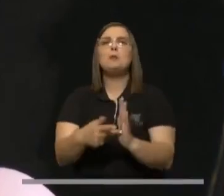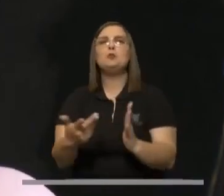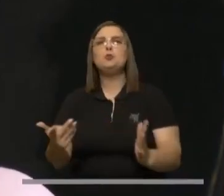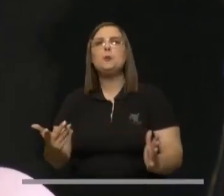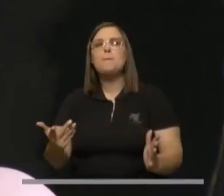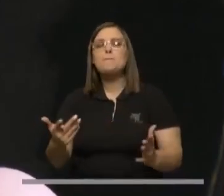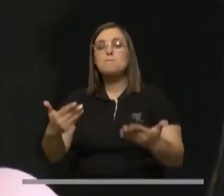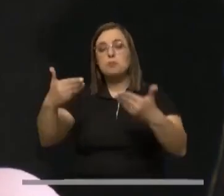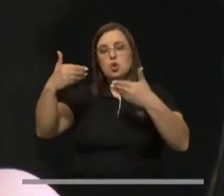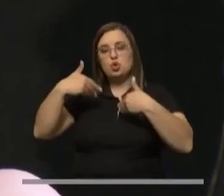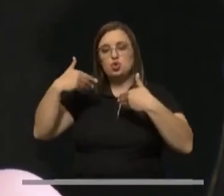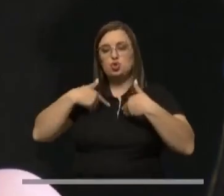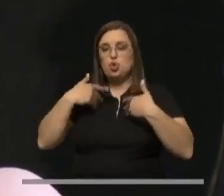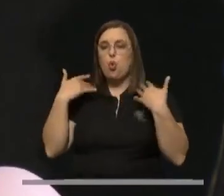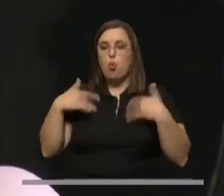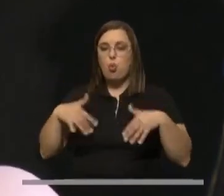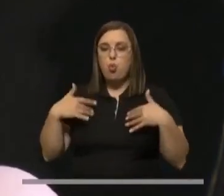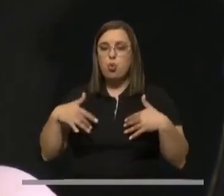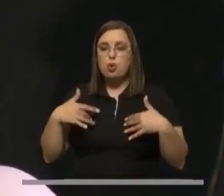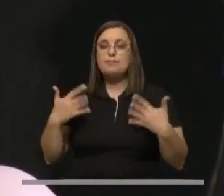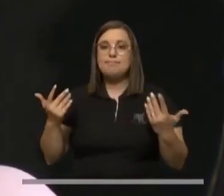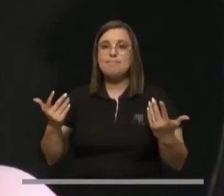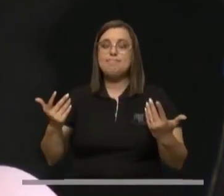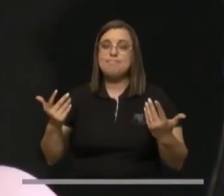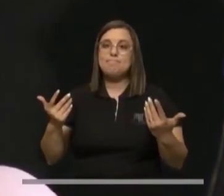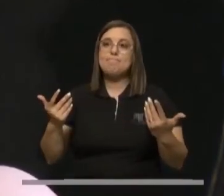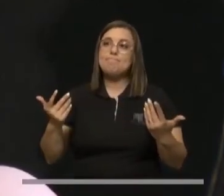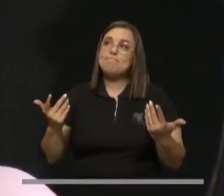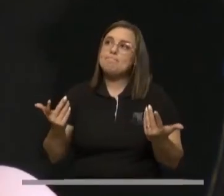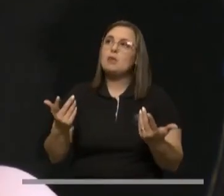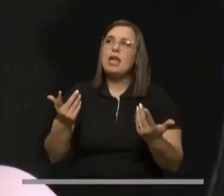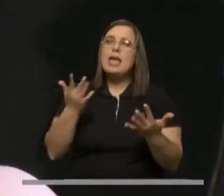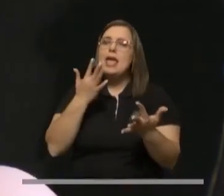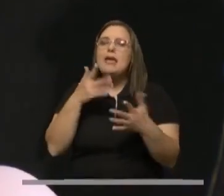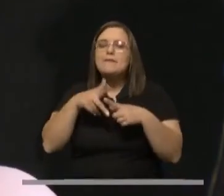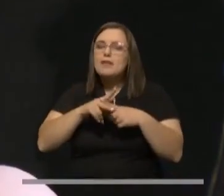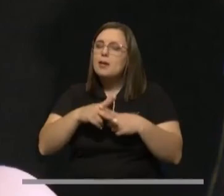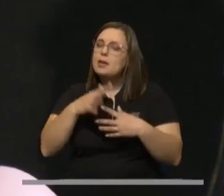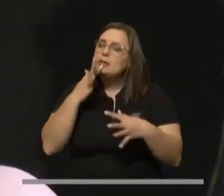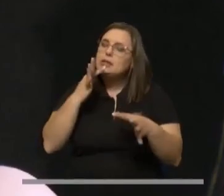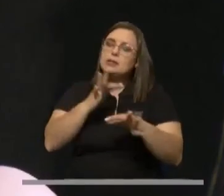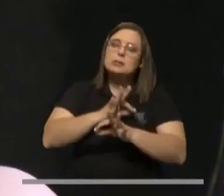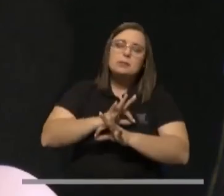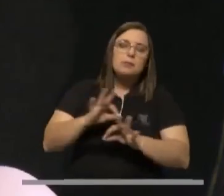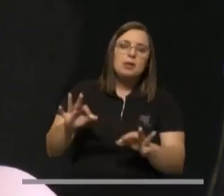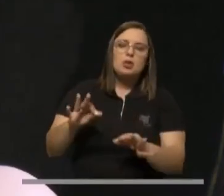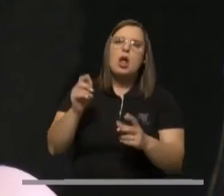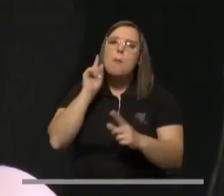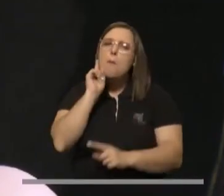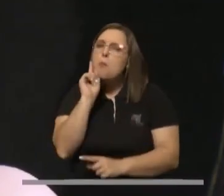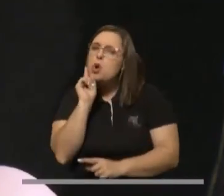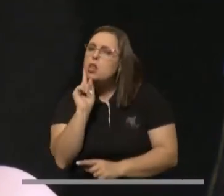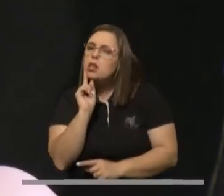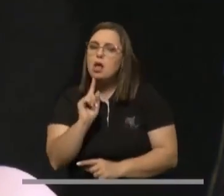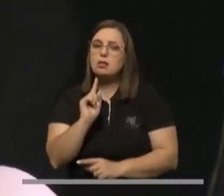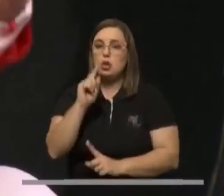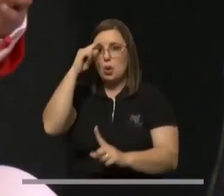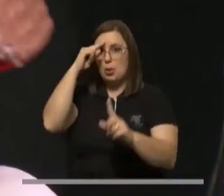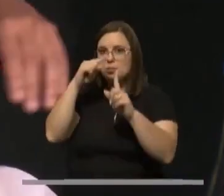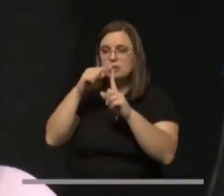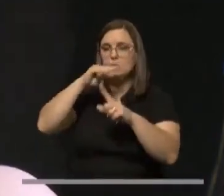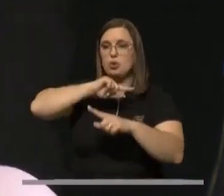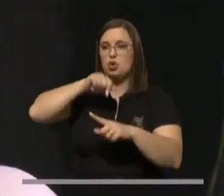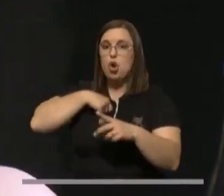that technology helps us a lot. It is an excellent tool. It's a very important